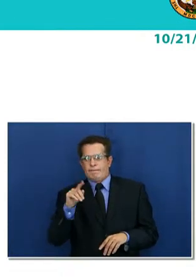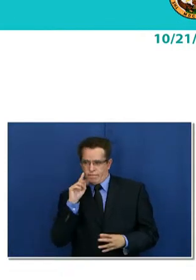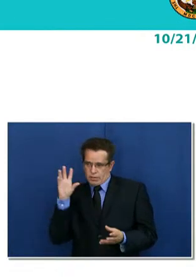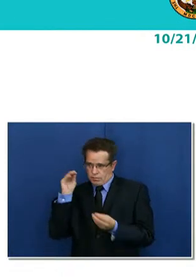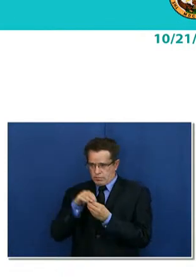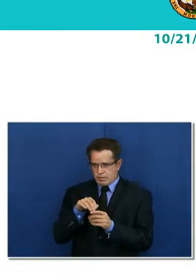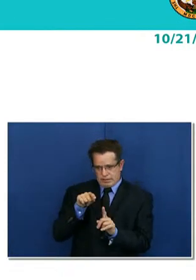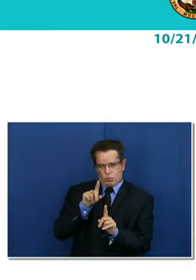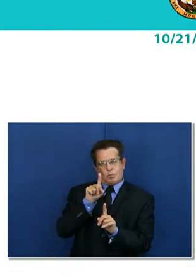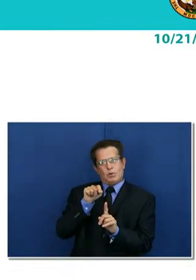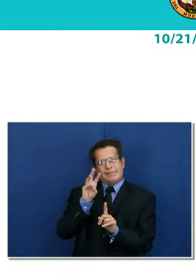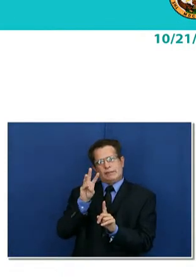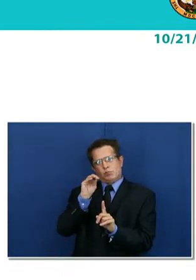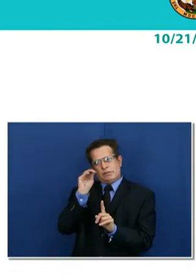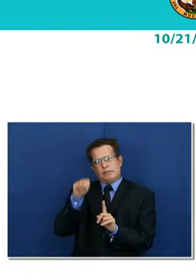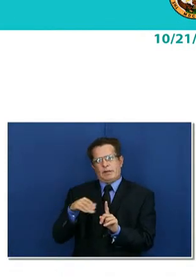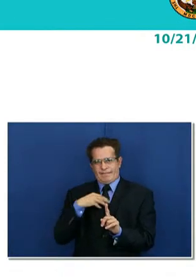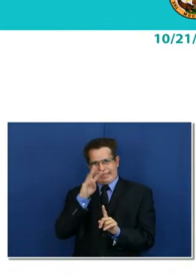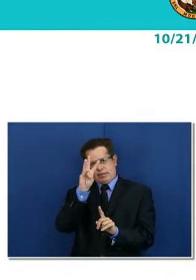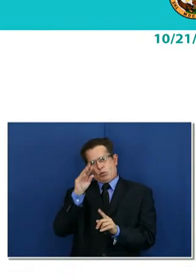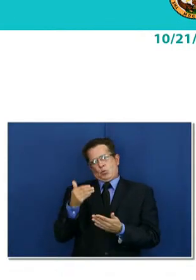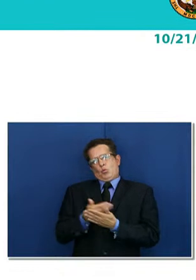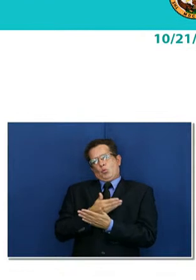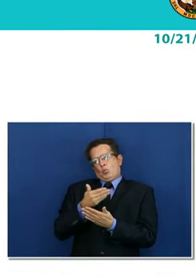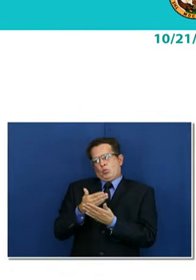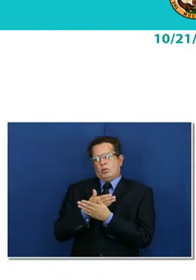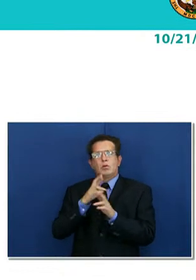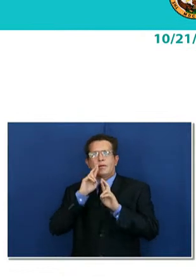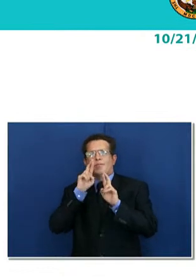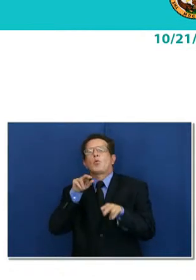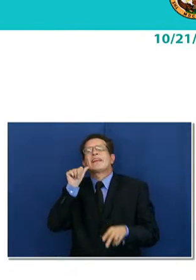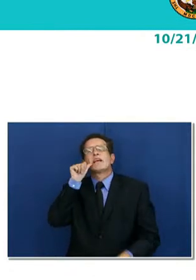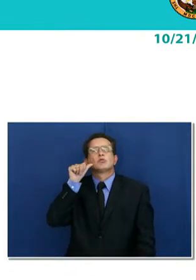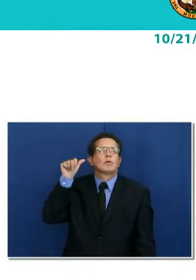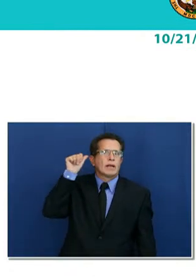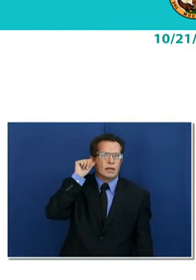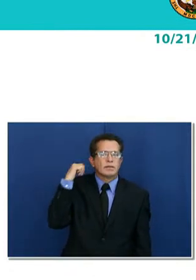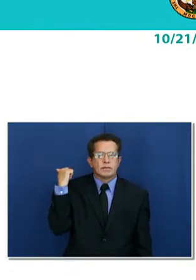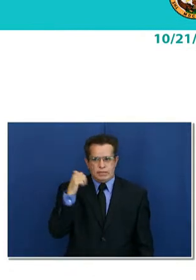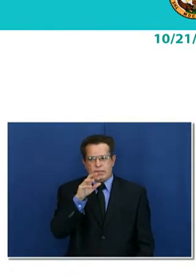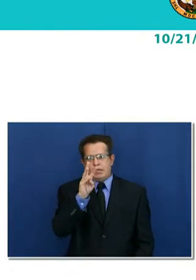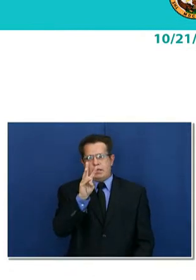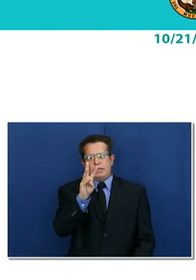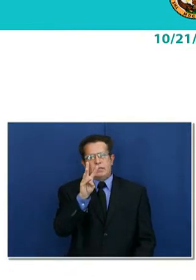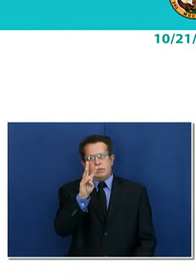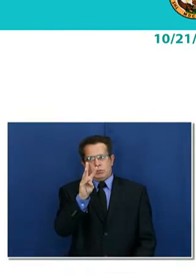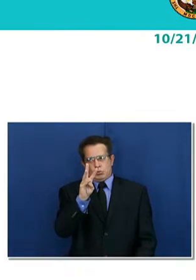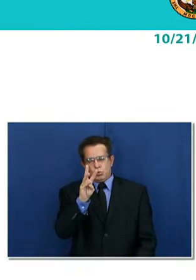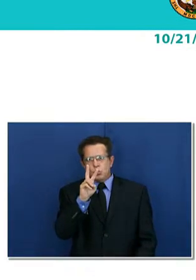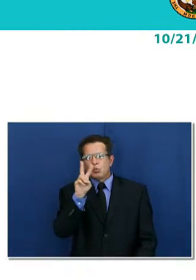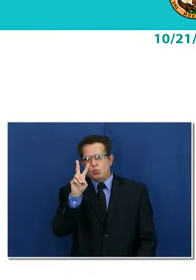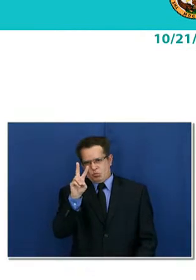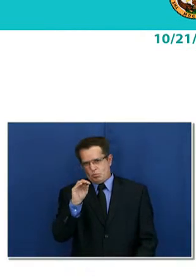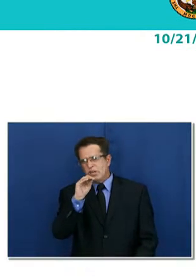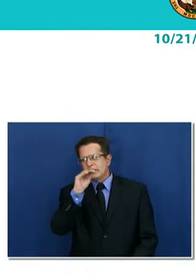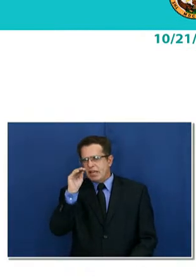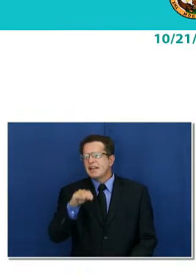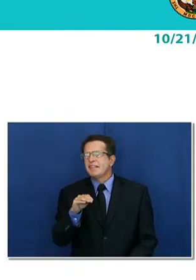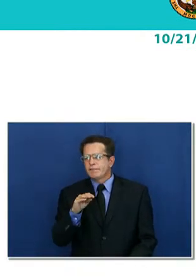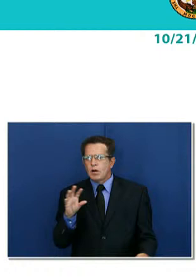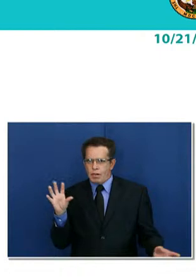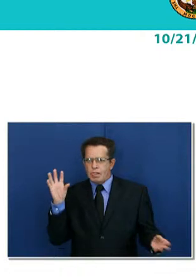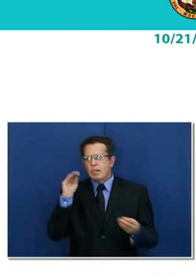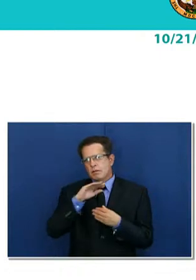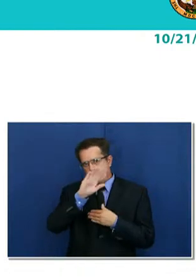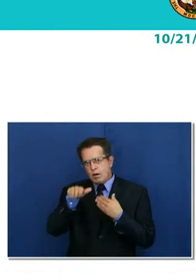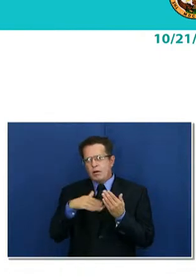number of cases, and we had 6 new deaths reported since yesterday. 62% of all of our cases have